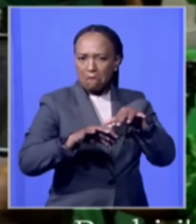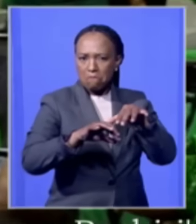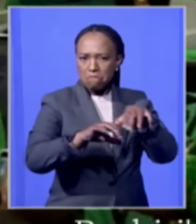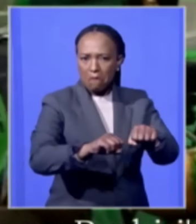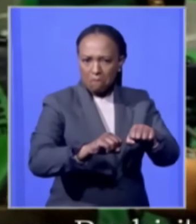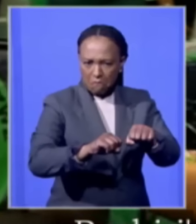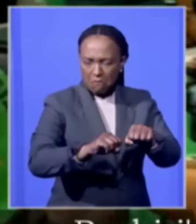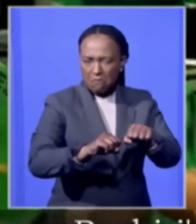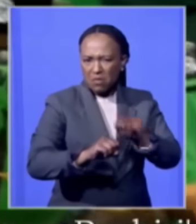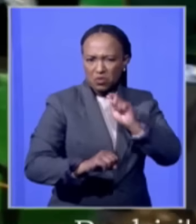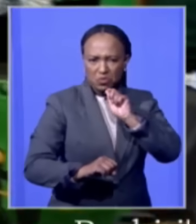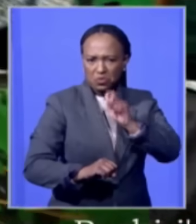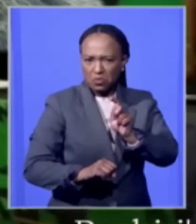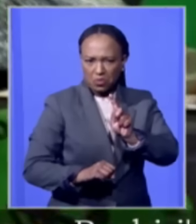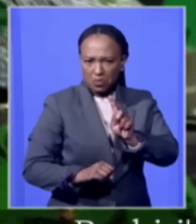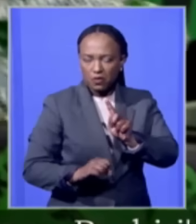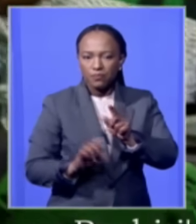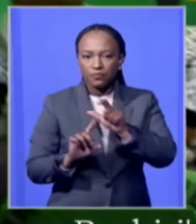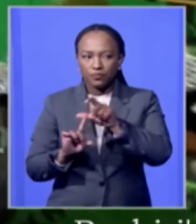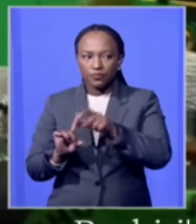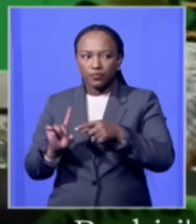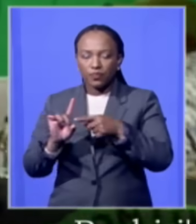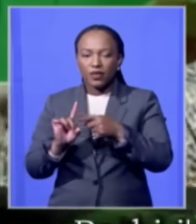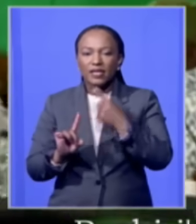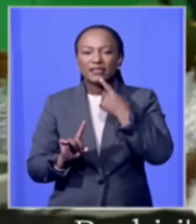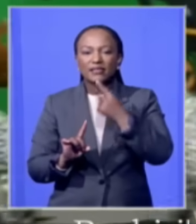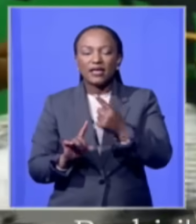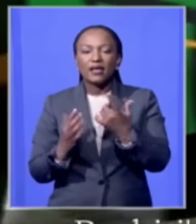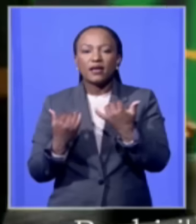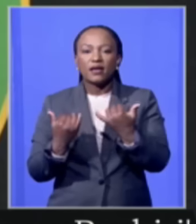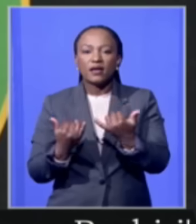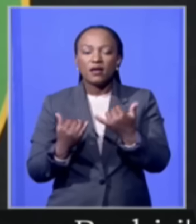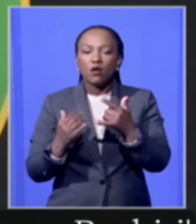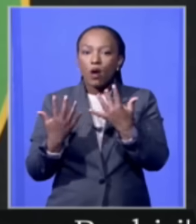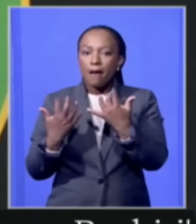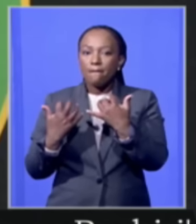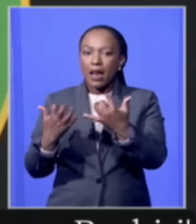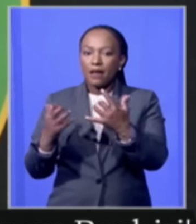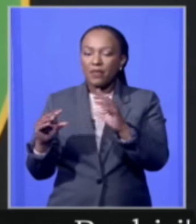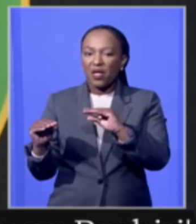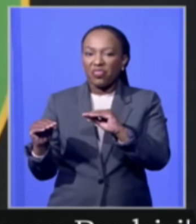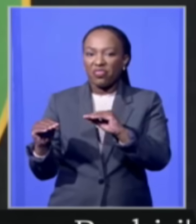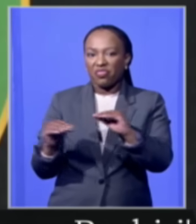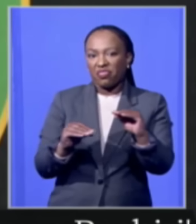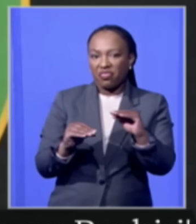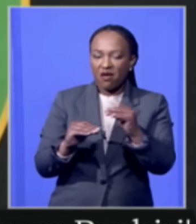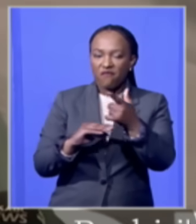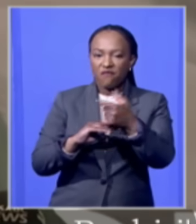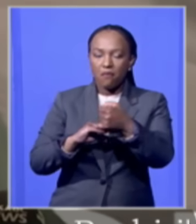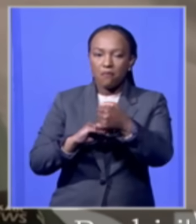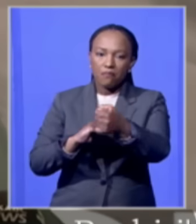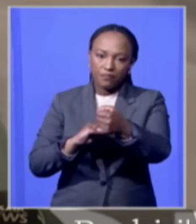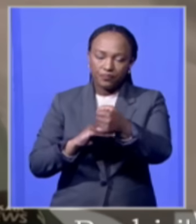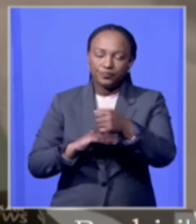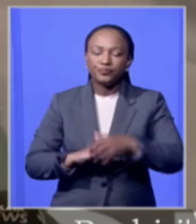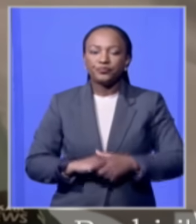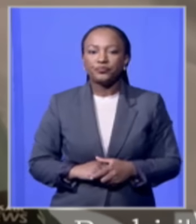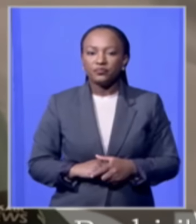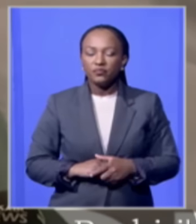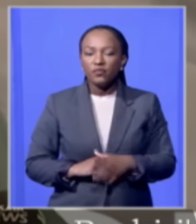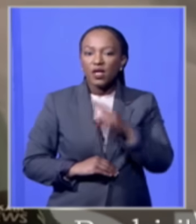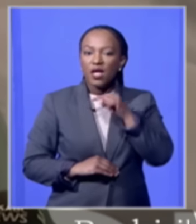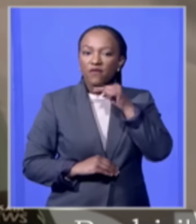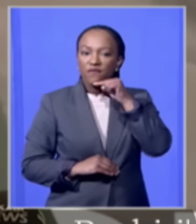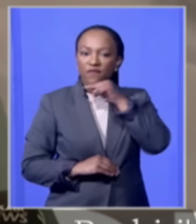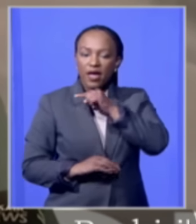nngwe ya bofora yeo e šomišitšwe gore go be le tiego go ya ga gagwe parlamenteng. Another fake report was presented which